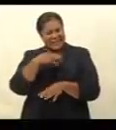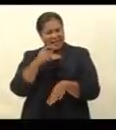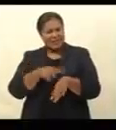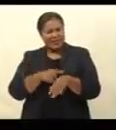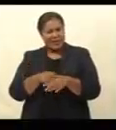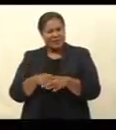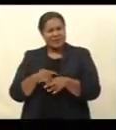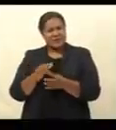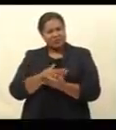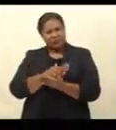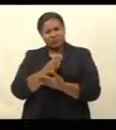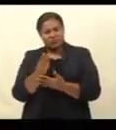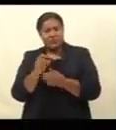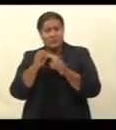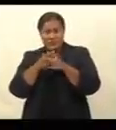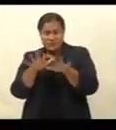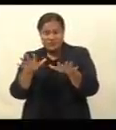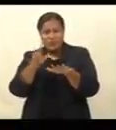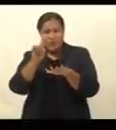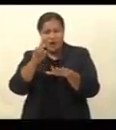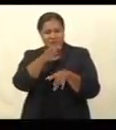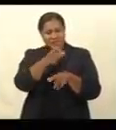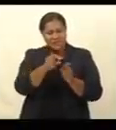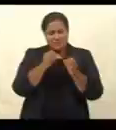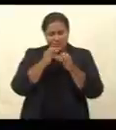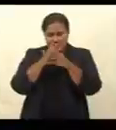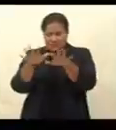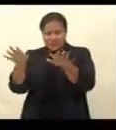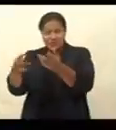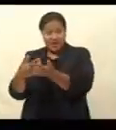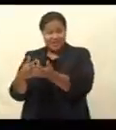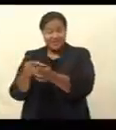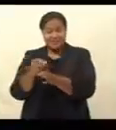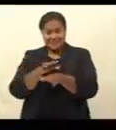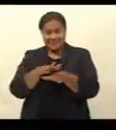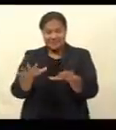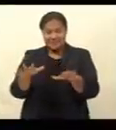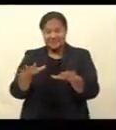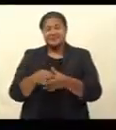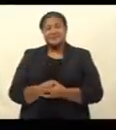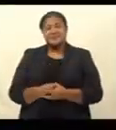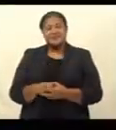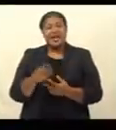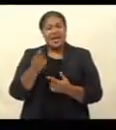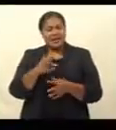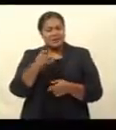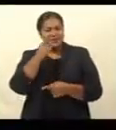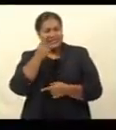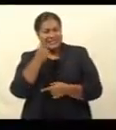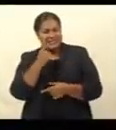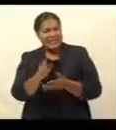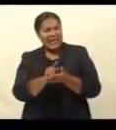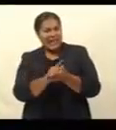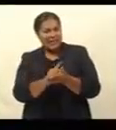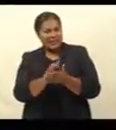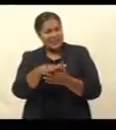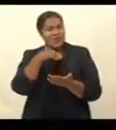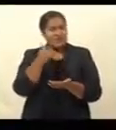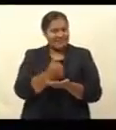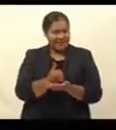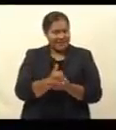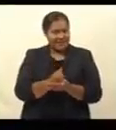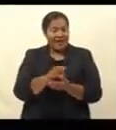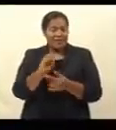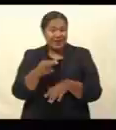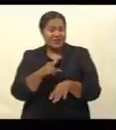to spread from one person to the other, and then it being noticed later. And that being said,